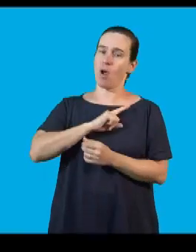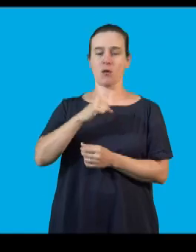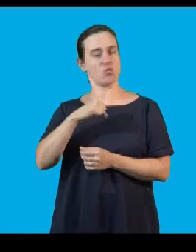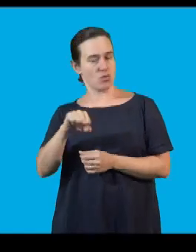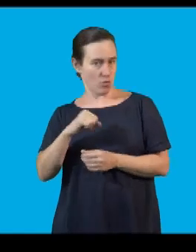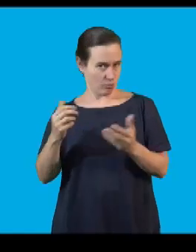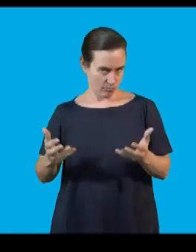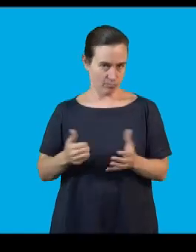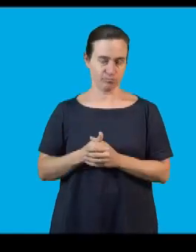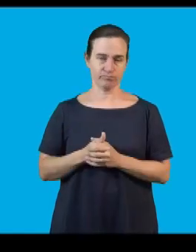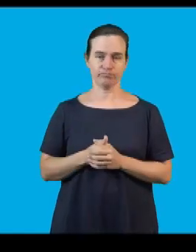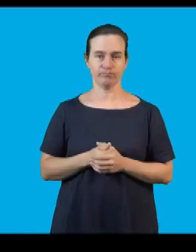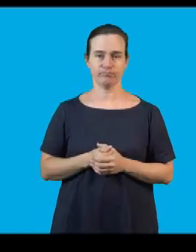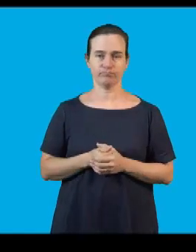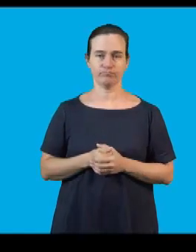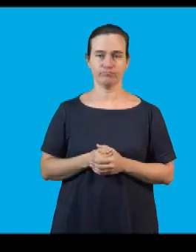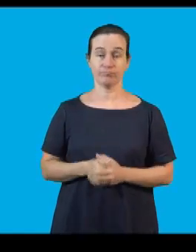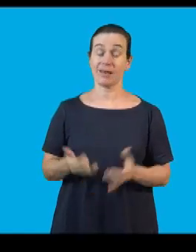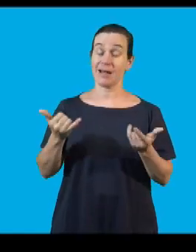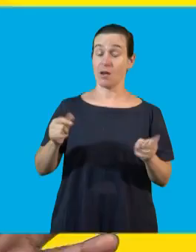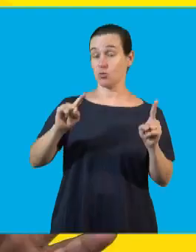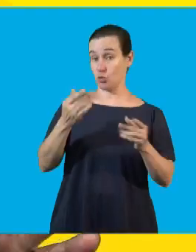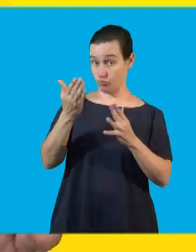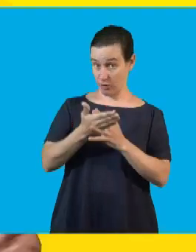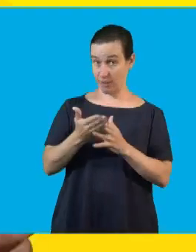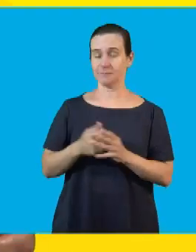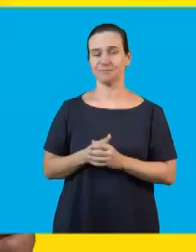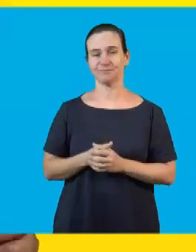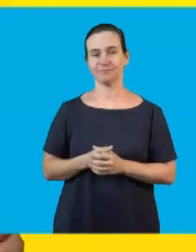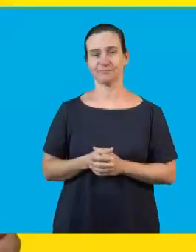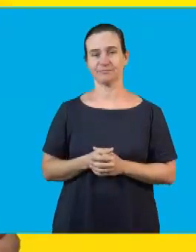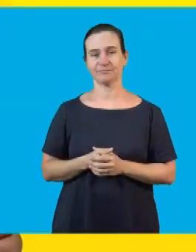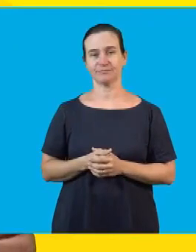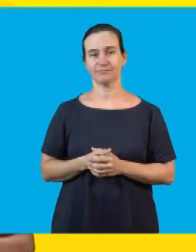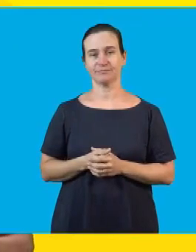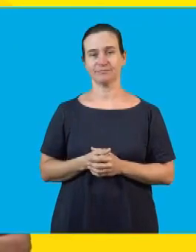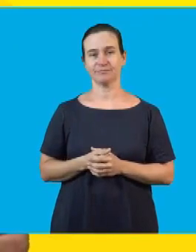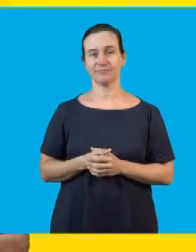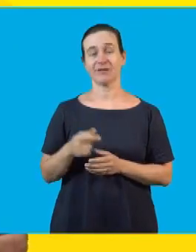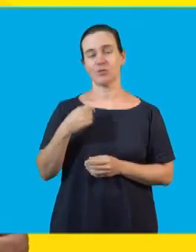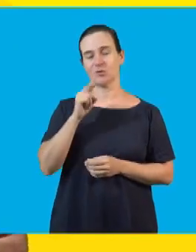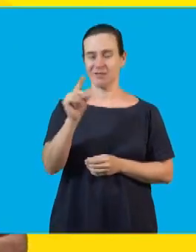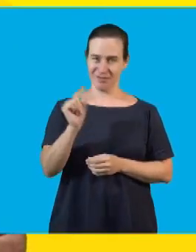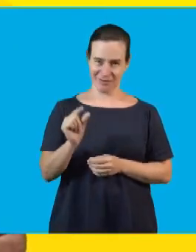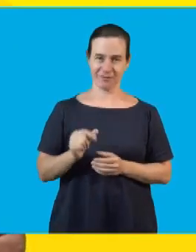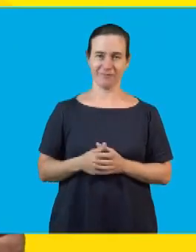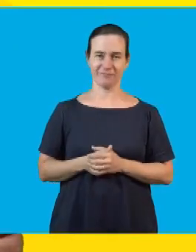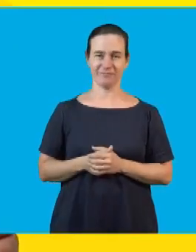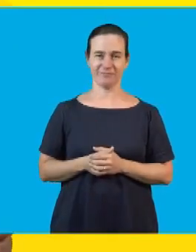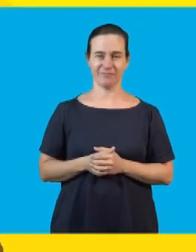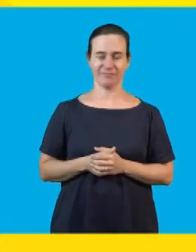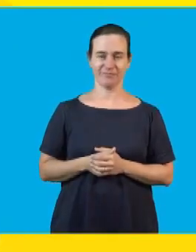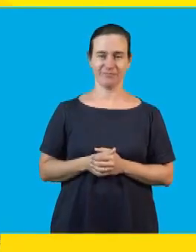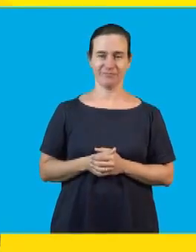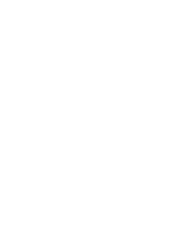you made that choice. Okay, that brings us to a little ad break, so we will join you